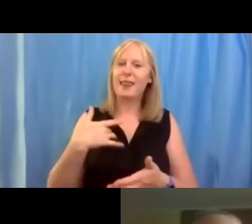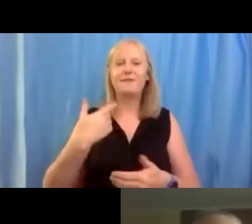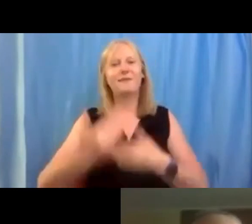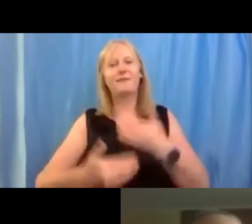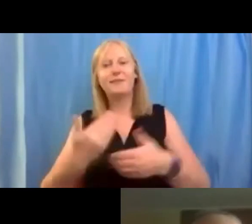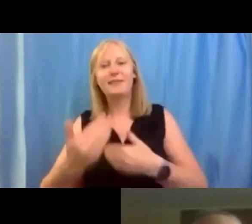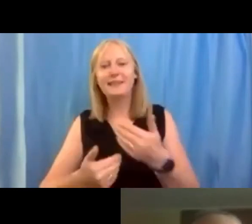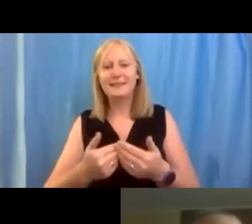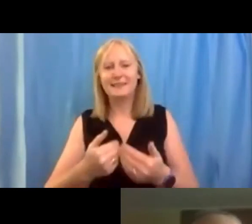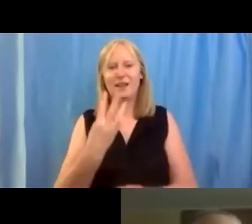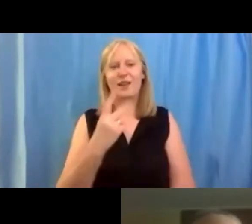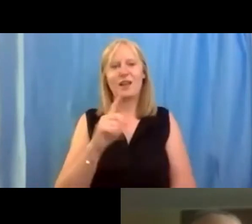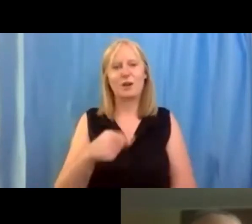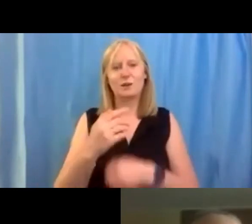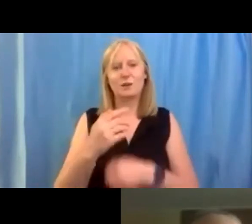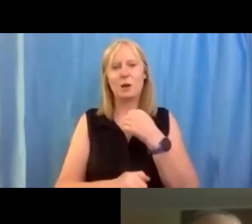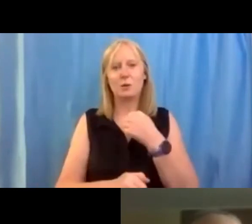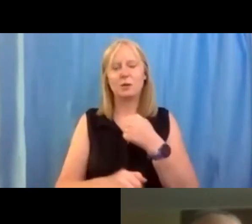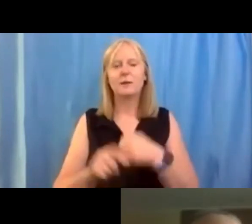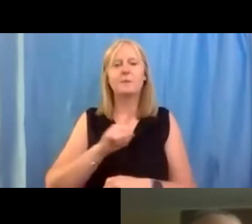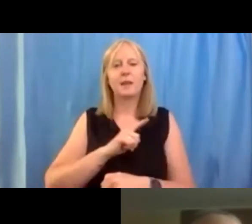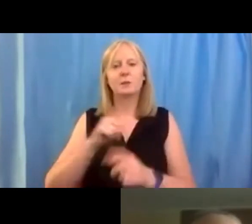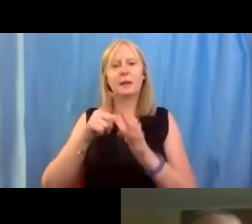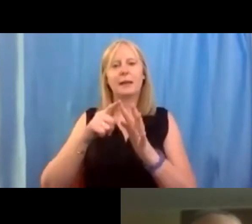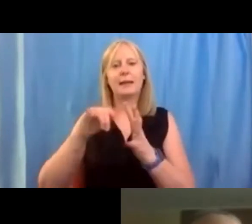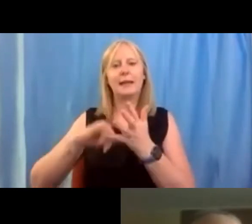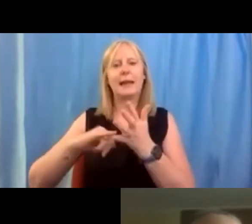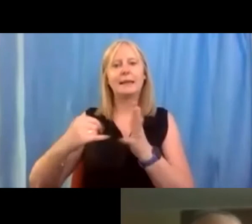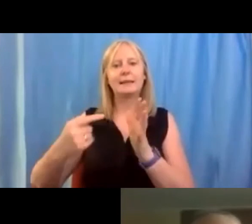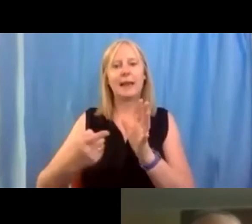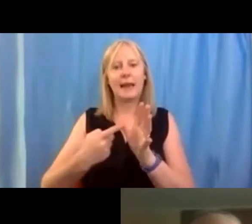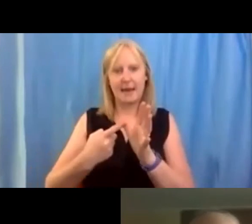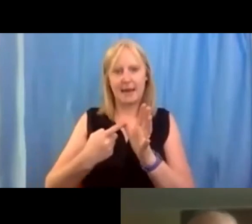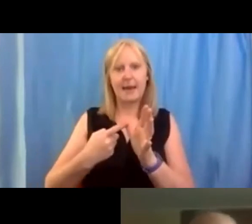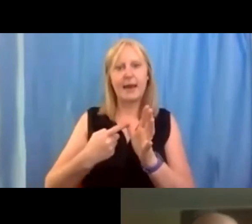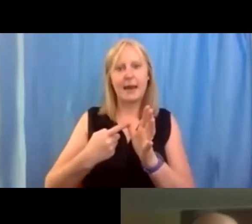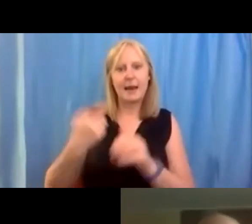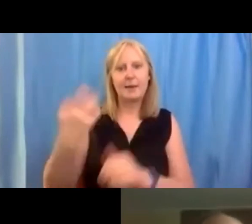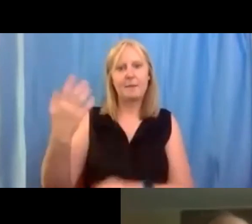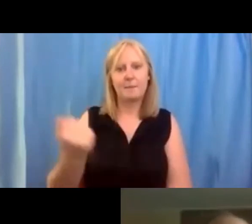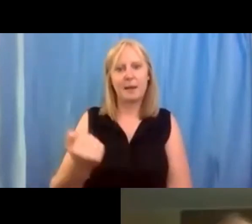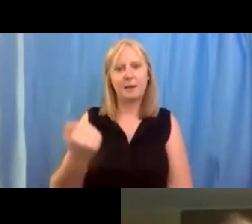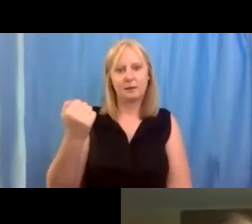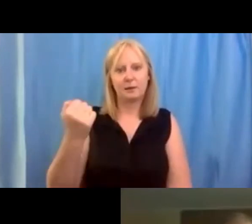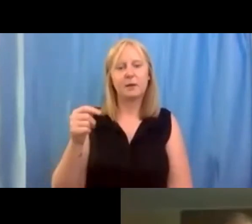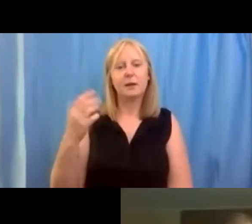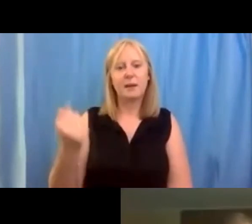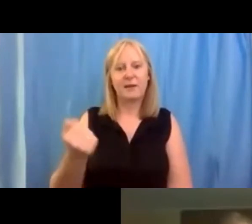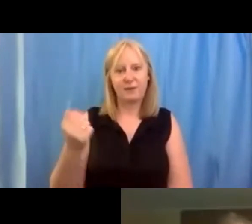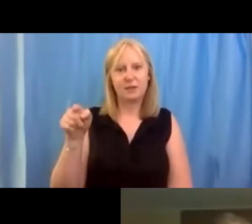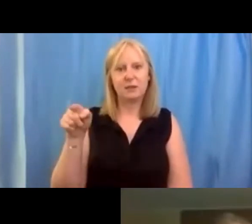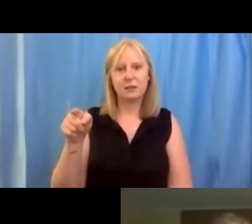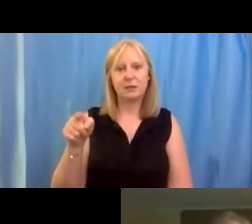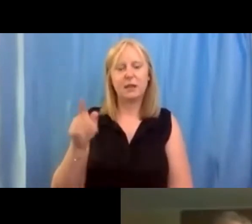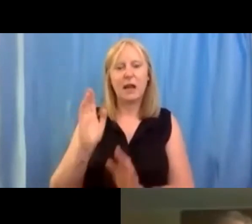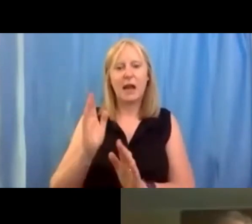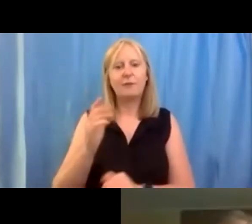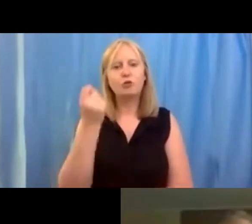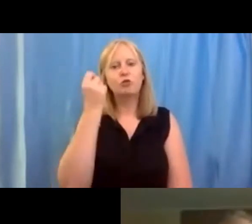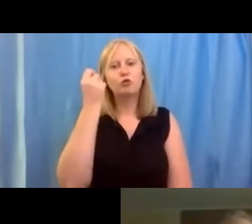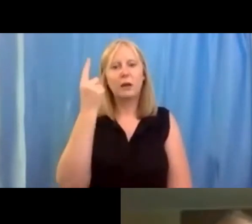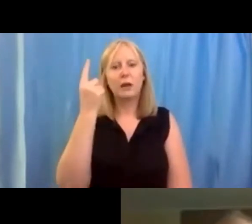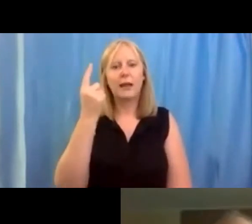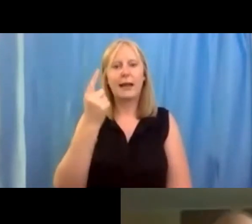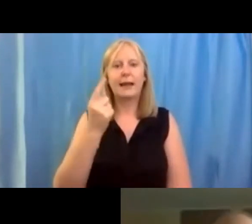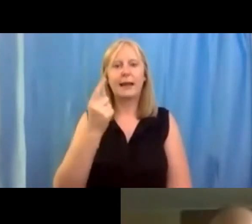the employment support allowance people have got to realise that they've got to, you know, average it